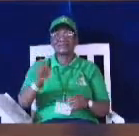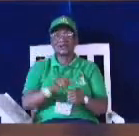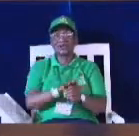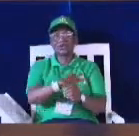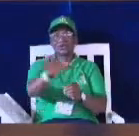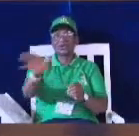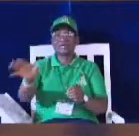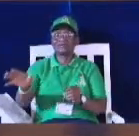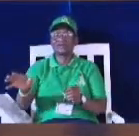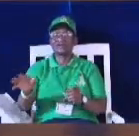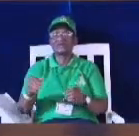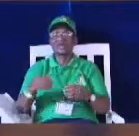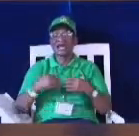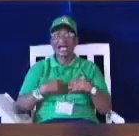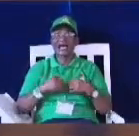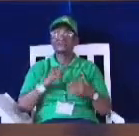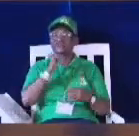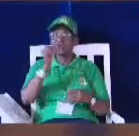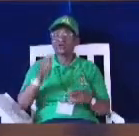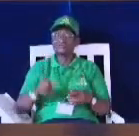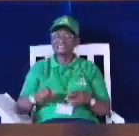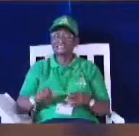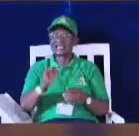coronavirus has not yet come.